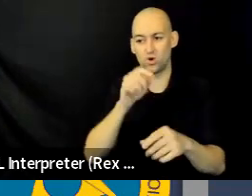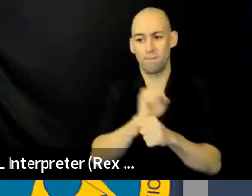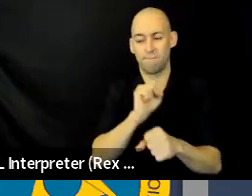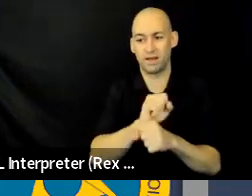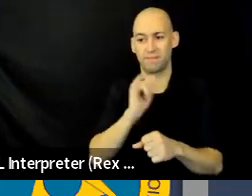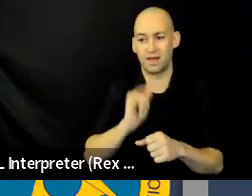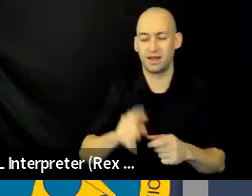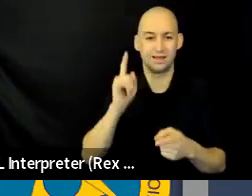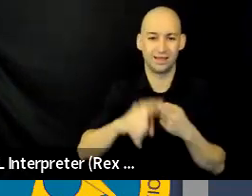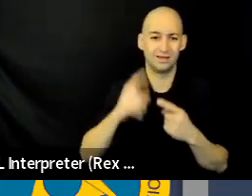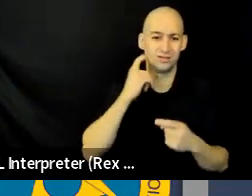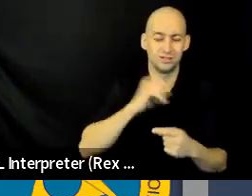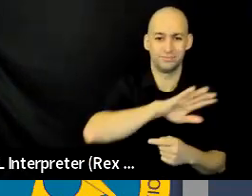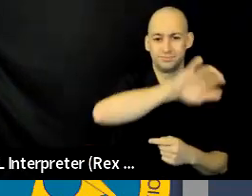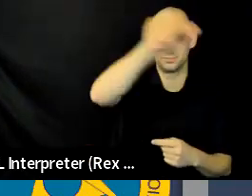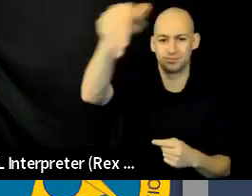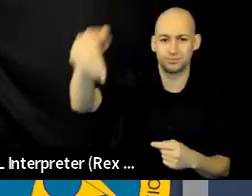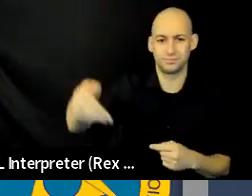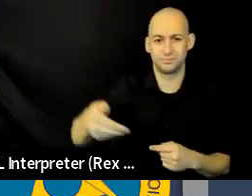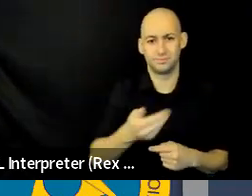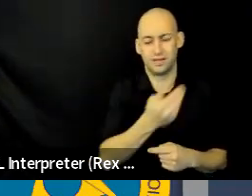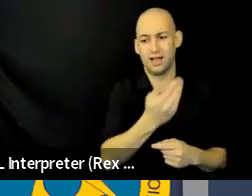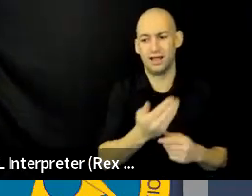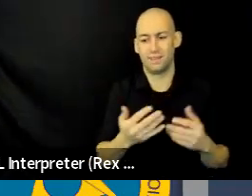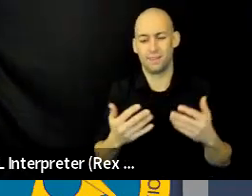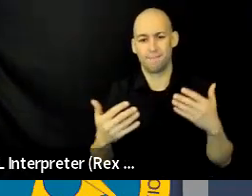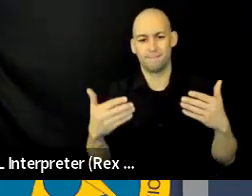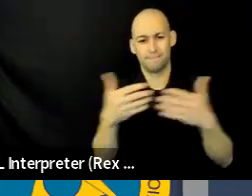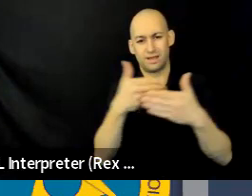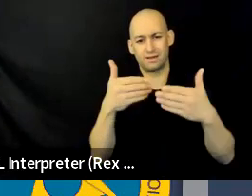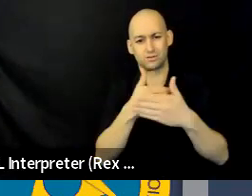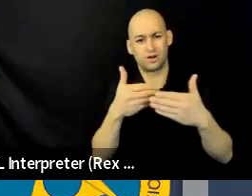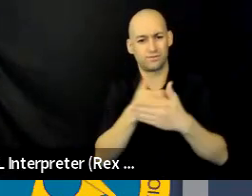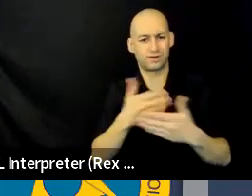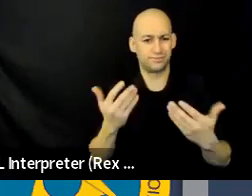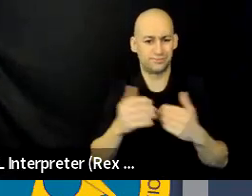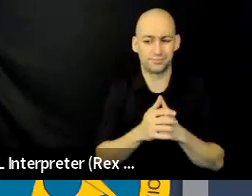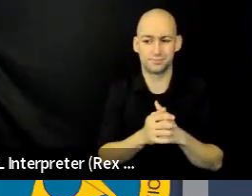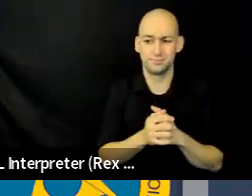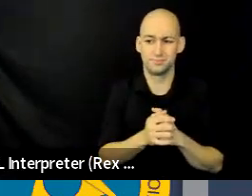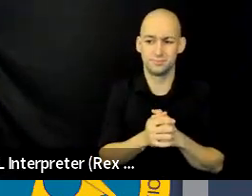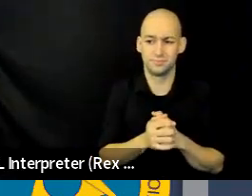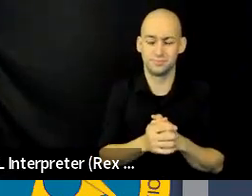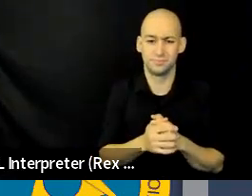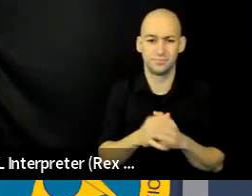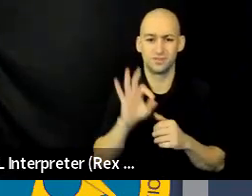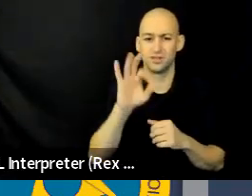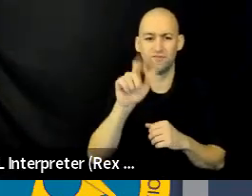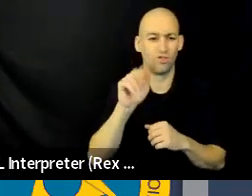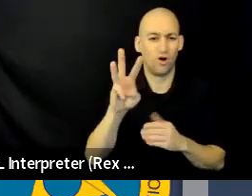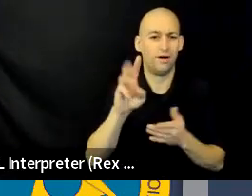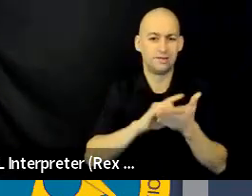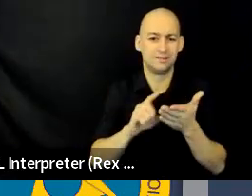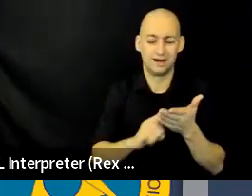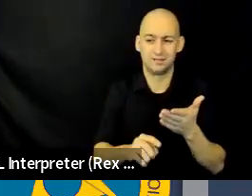can't just encroach on incoming Sure, trucks on the sure. other side. No, That's a we badly understand that flawed piece, design. And I'm